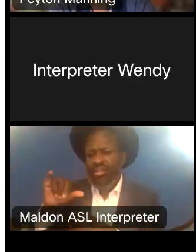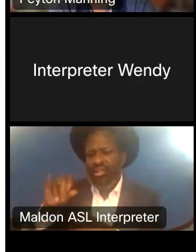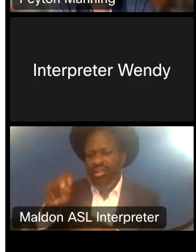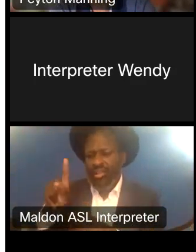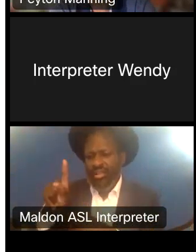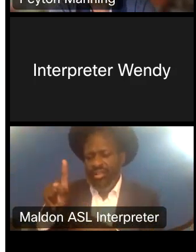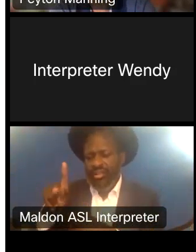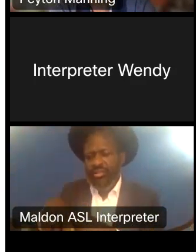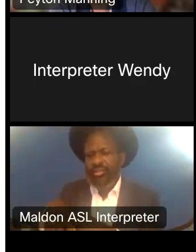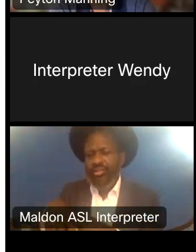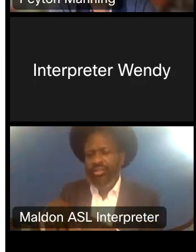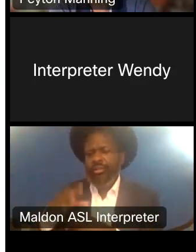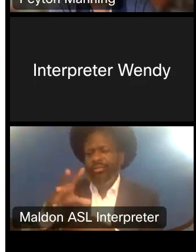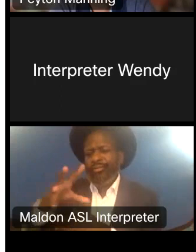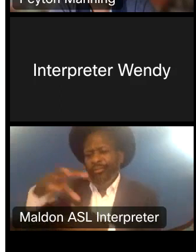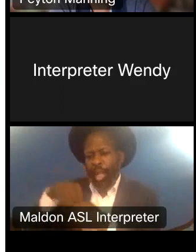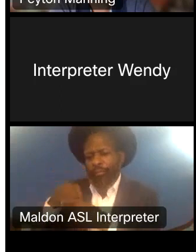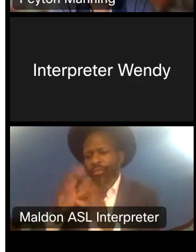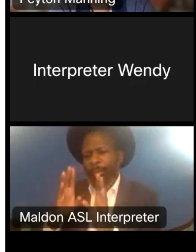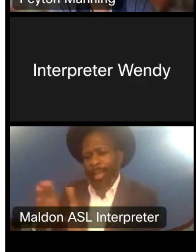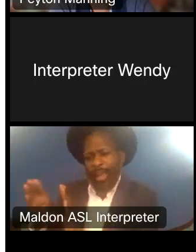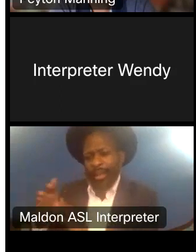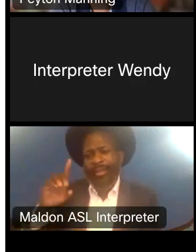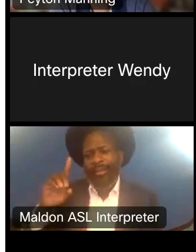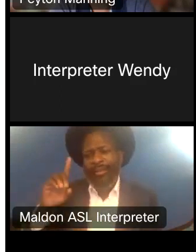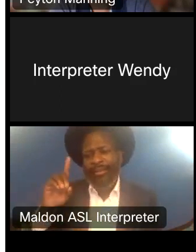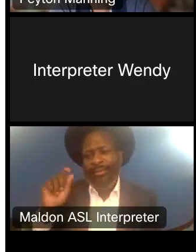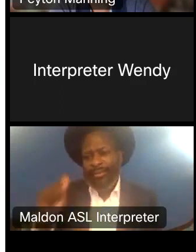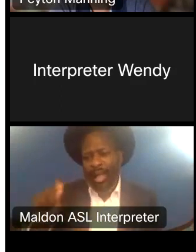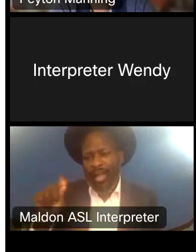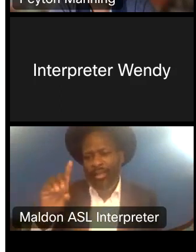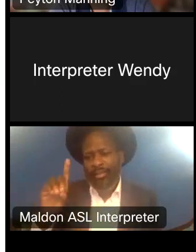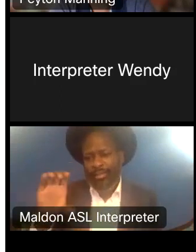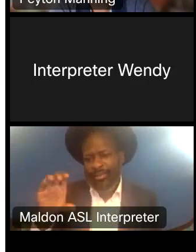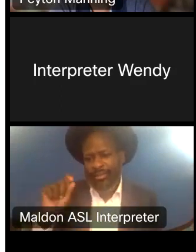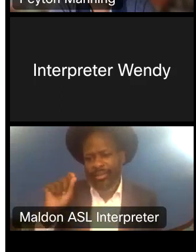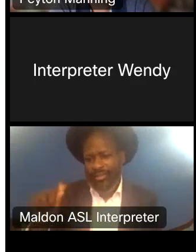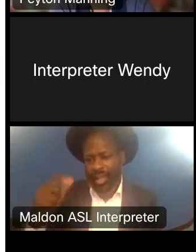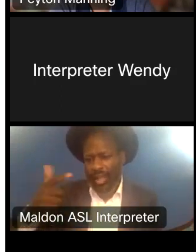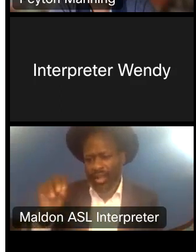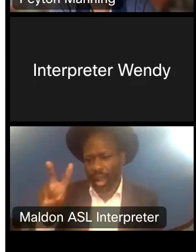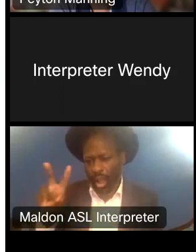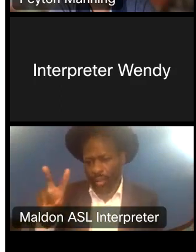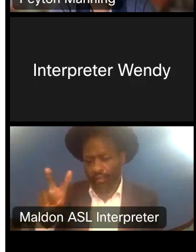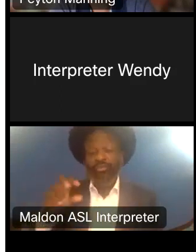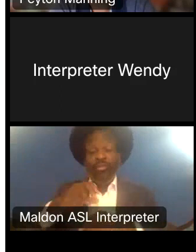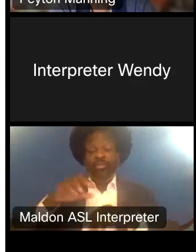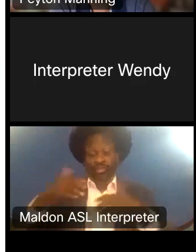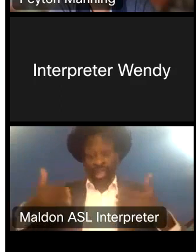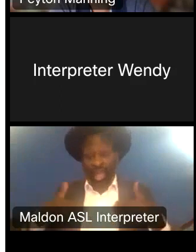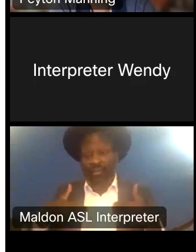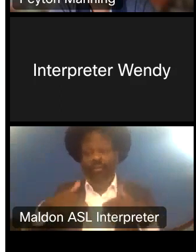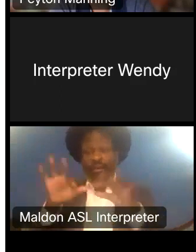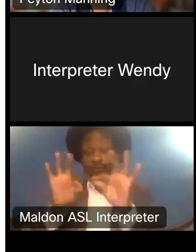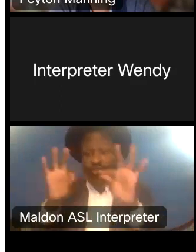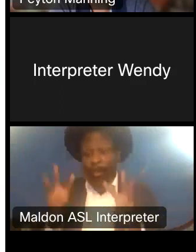planning.dc.gov. So they have this vision framework, which they are talking about